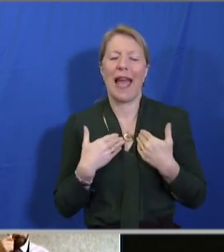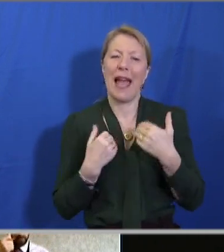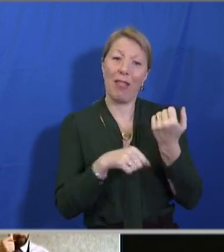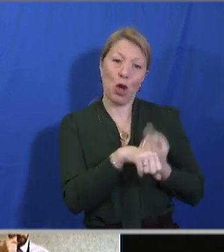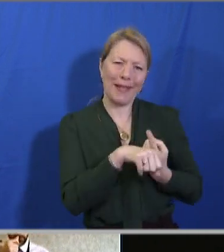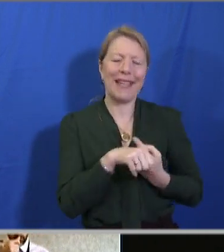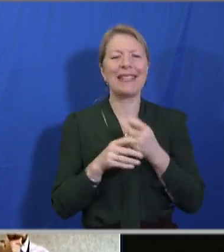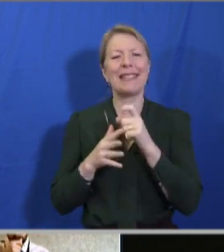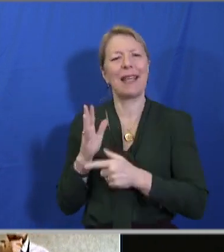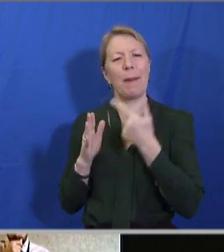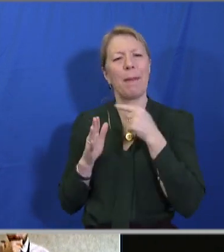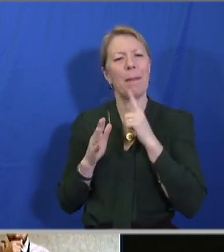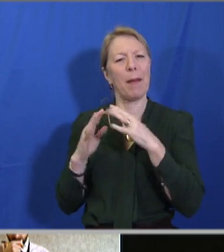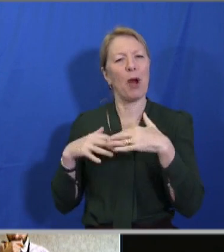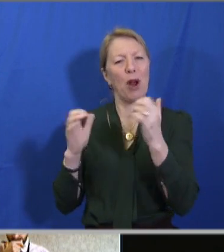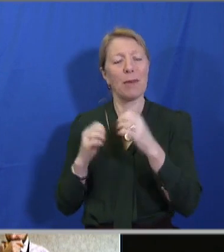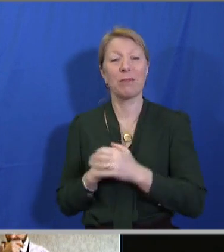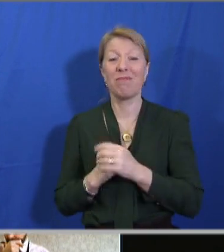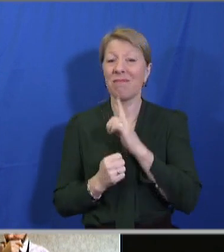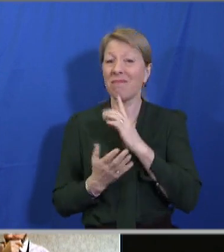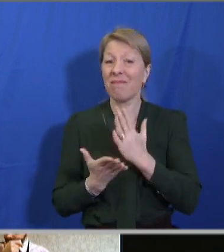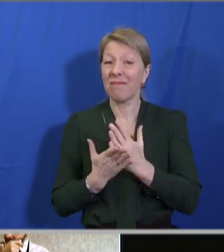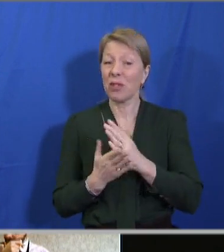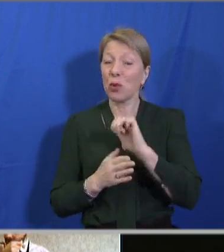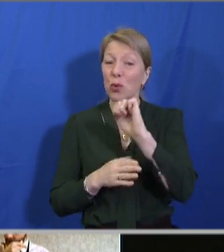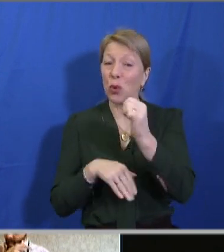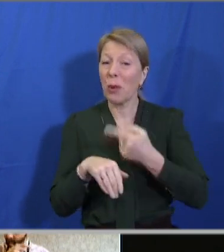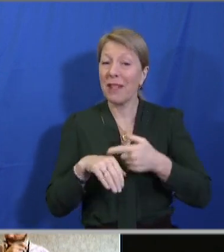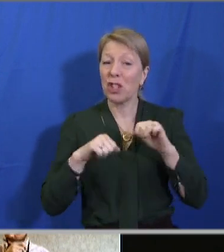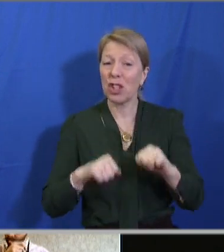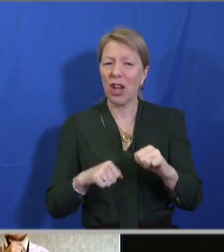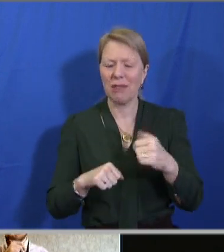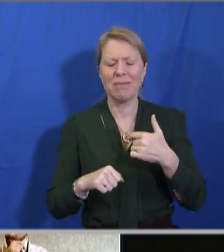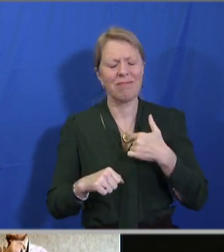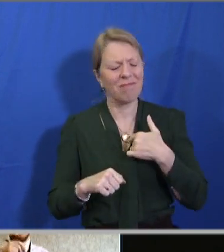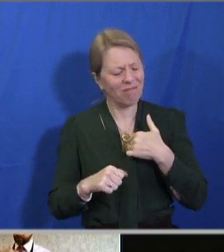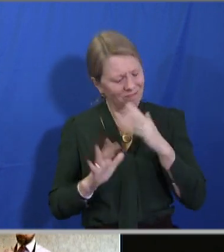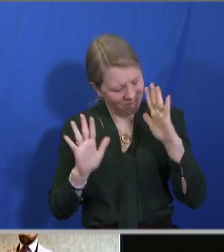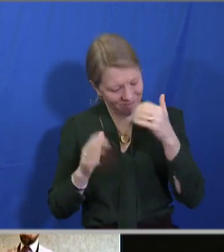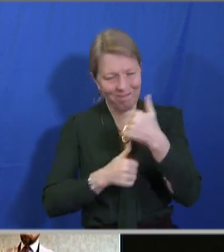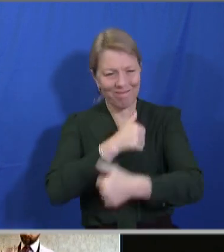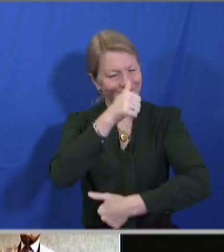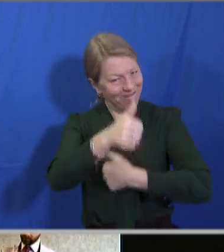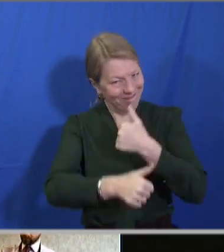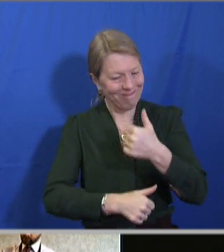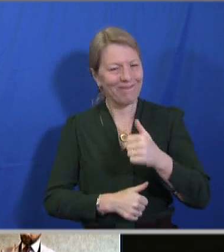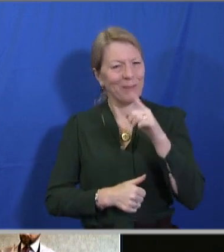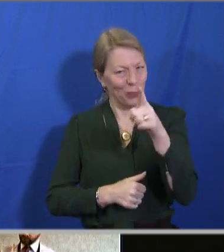committee chair for facilitating the attendance of members of the Disabled People's Parliament here